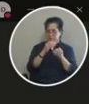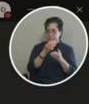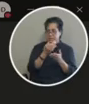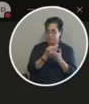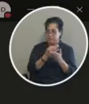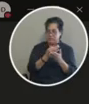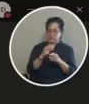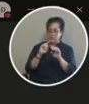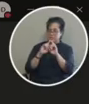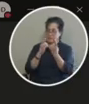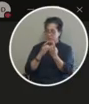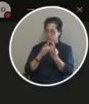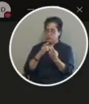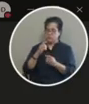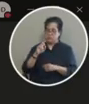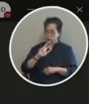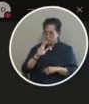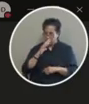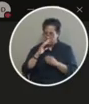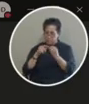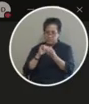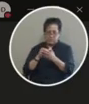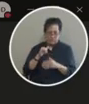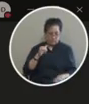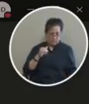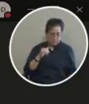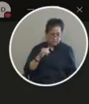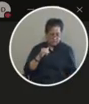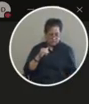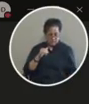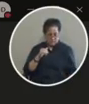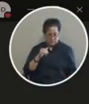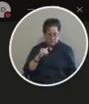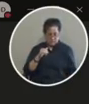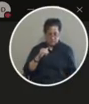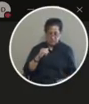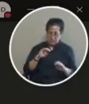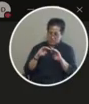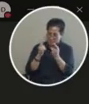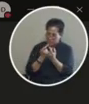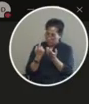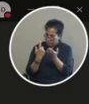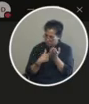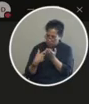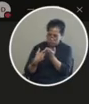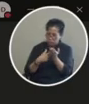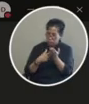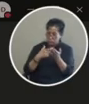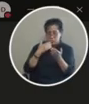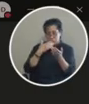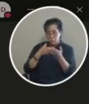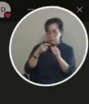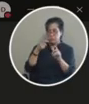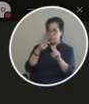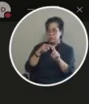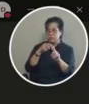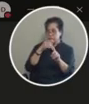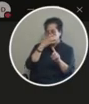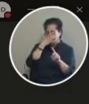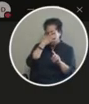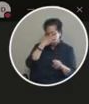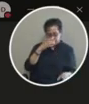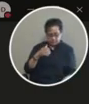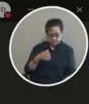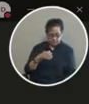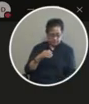Representative Hernandez brought it up. We mentioned it several times. Council had good discussion about that. I think it's a very good point. You know,